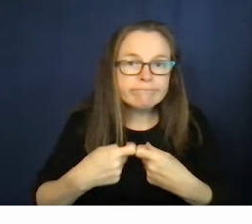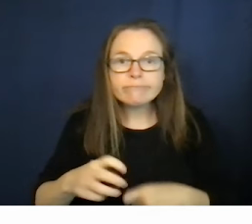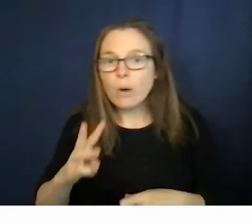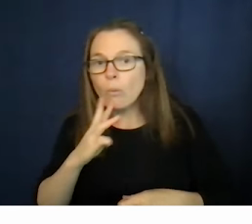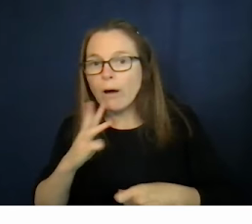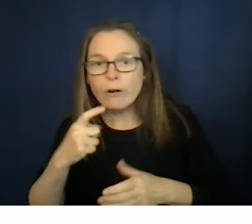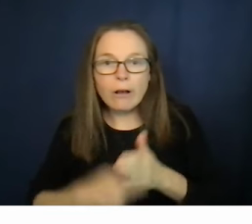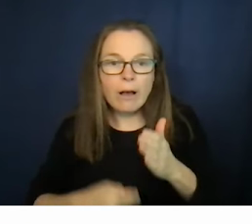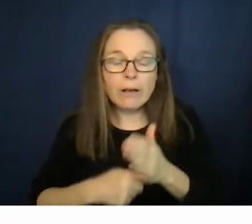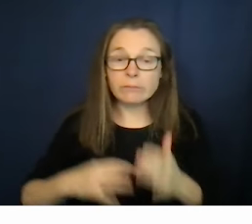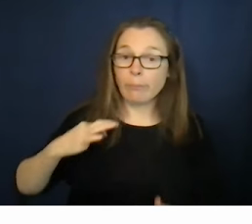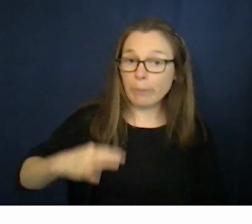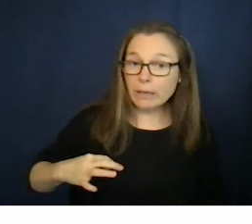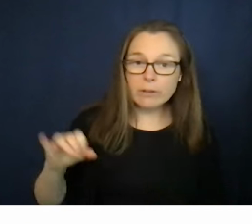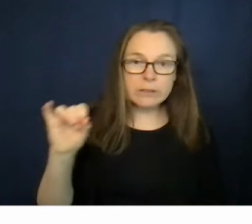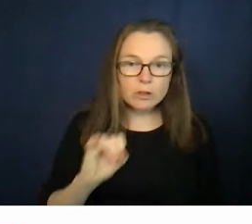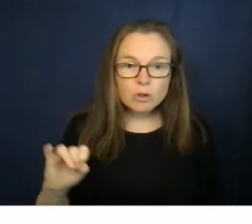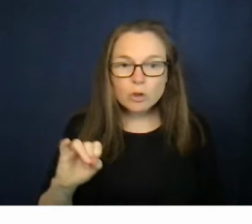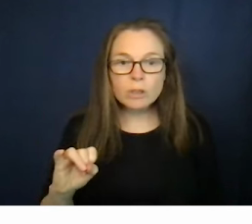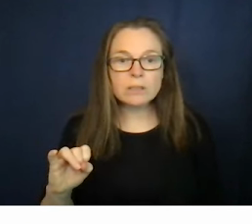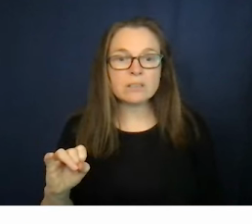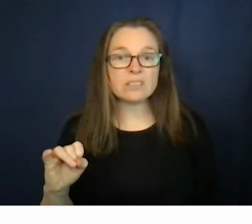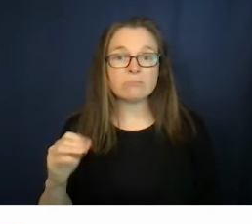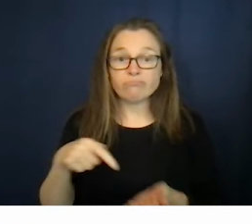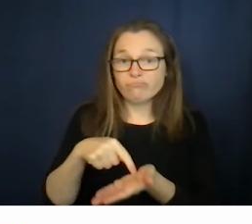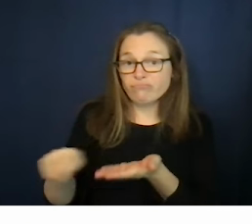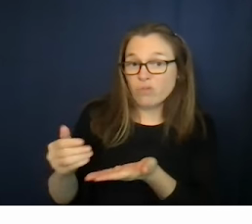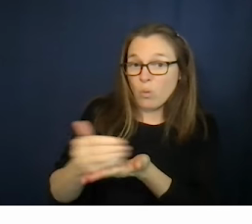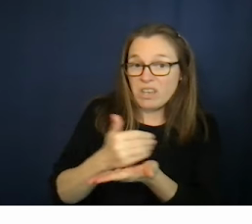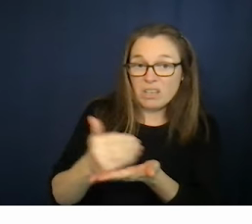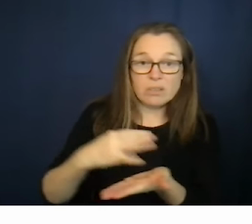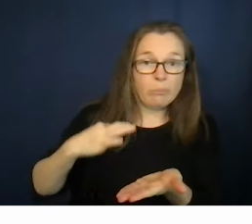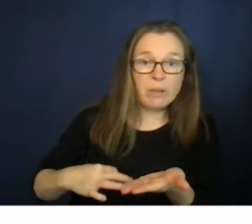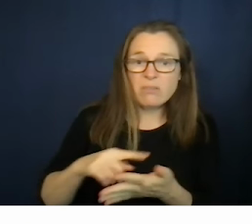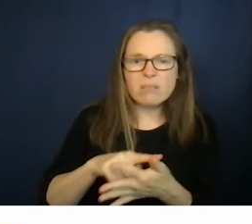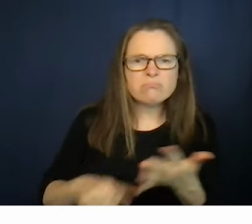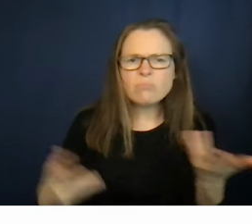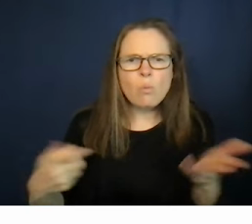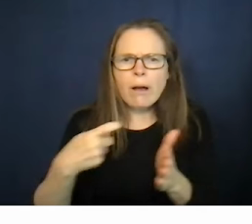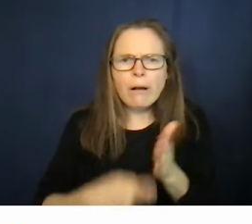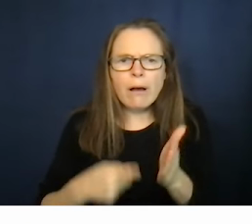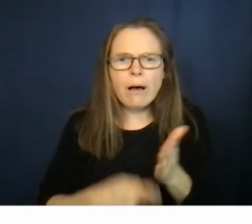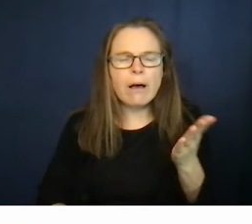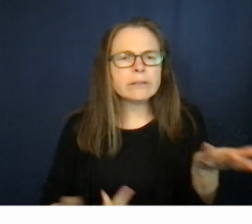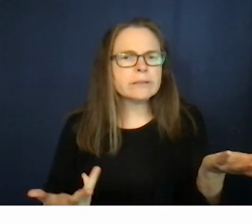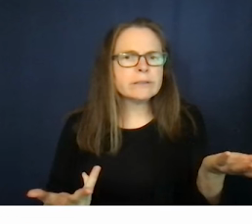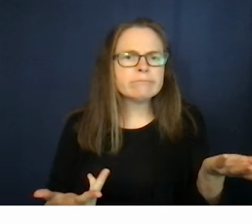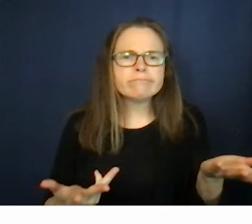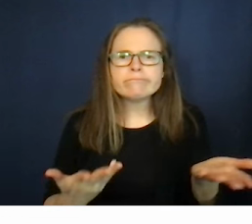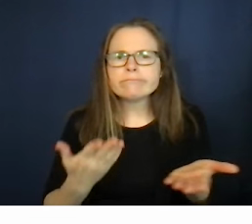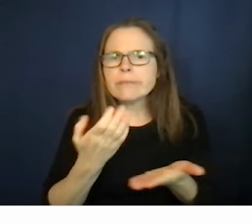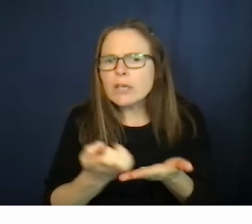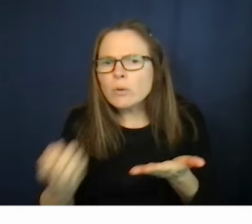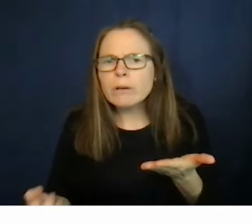employee benefits like insurance, managers' wages and benefits, depreciation of office fixtures and